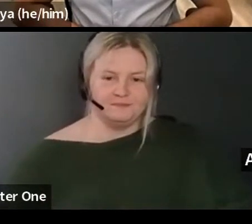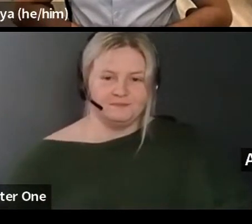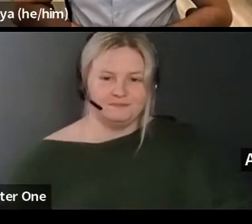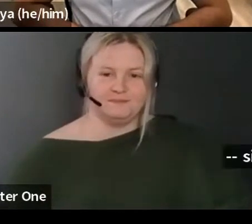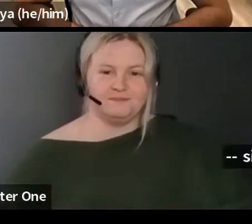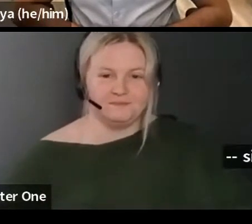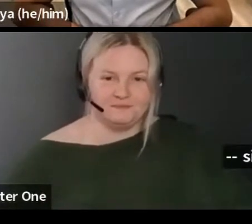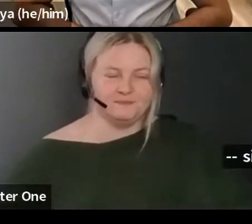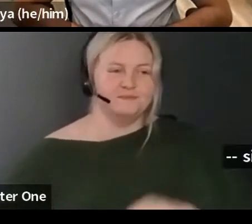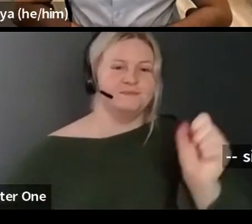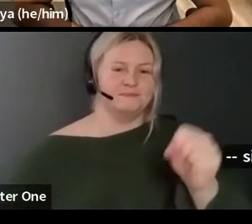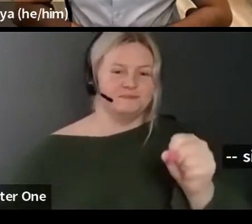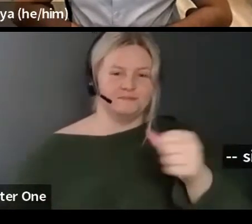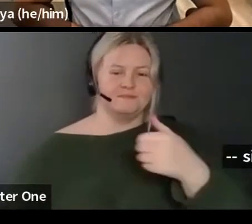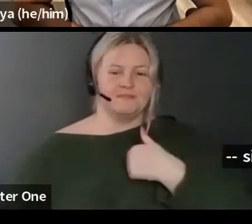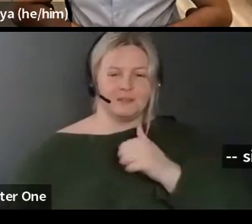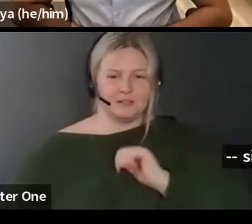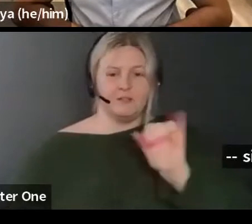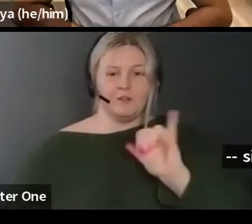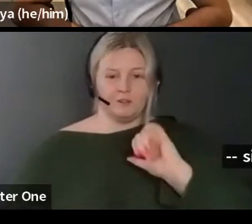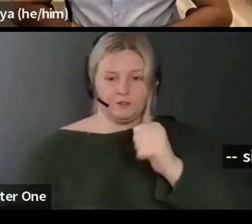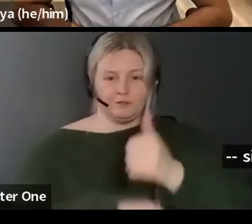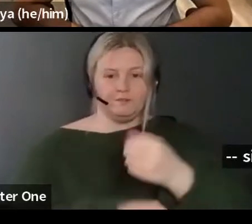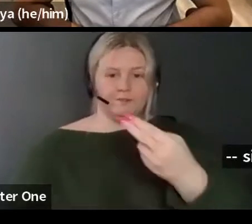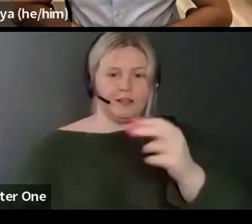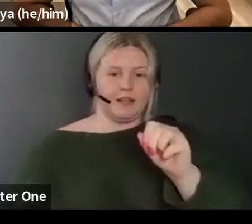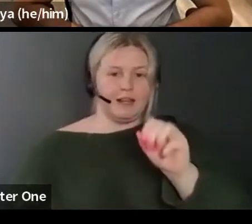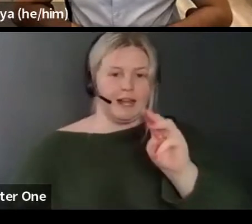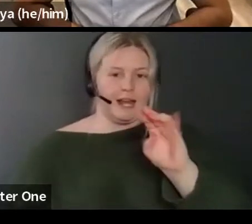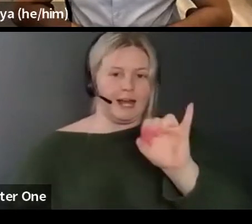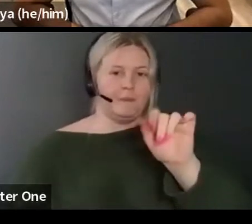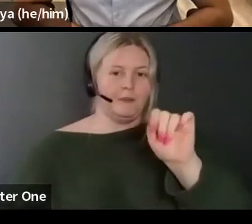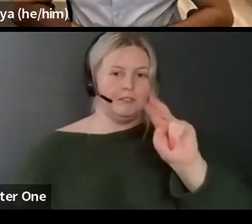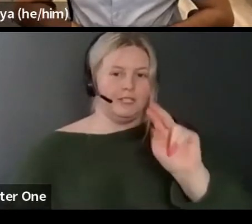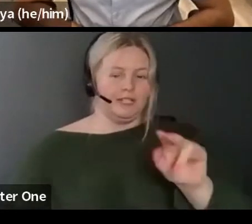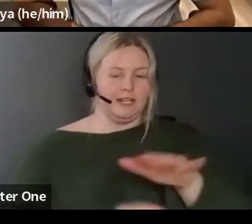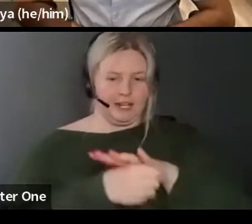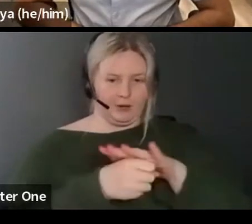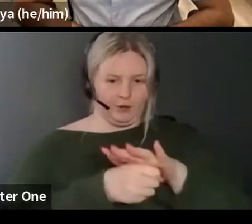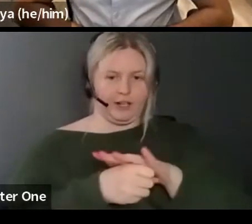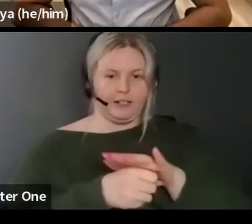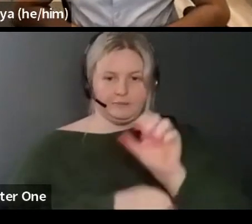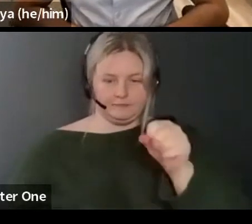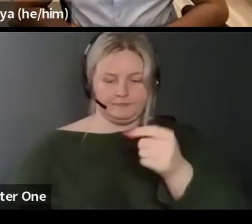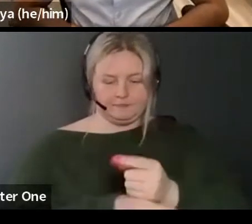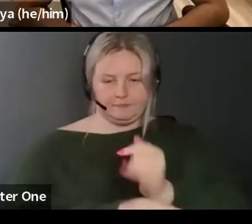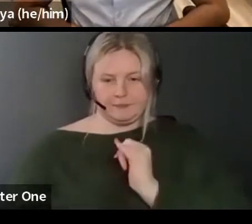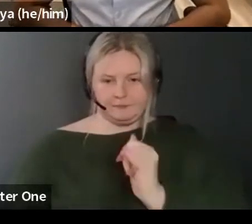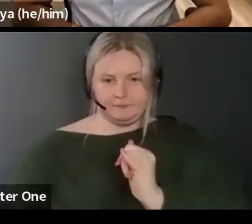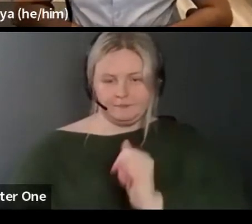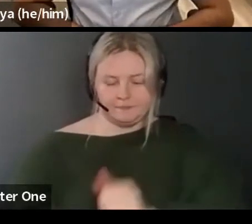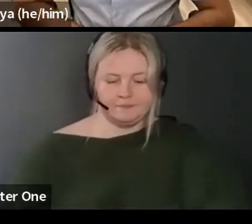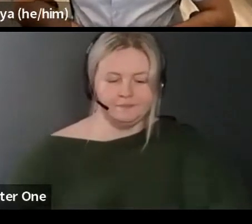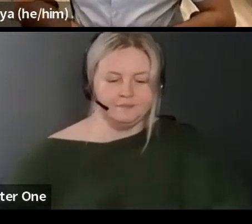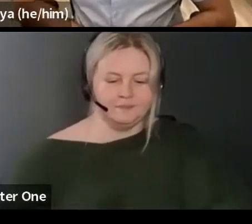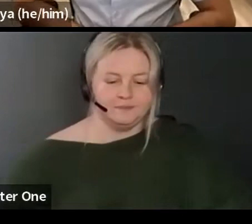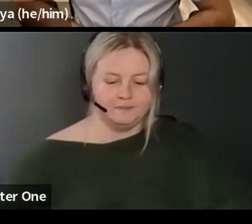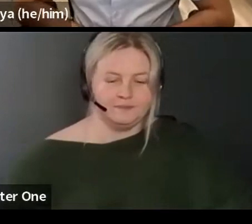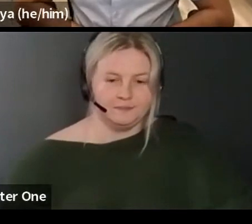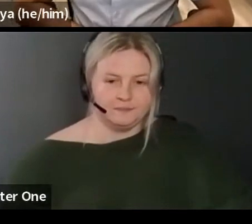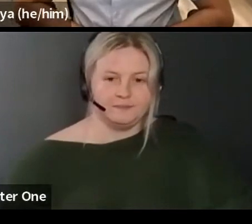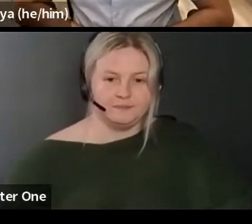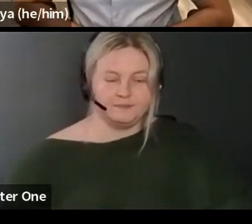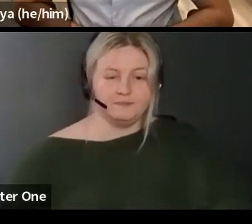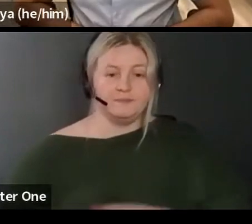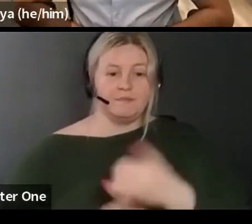Yeah, I'm also in Hamilton, which is, as Sarah said, Haudenosaunee and Anishinaabe land. And yeah, with that,